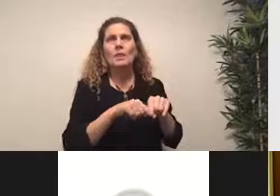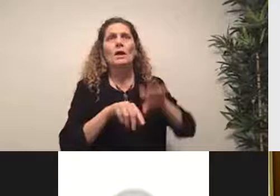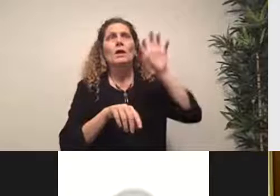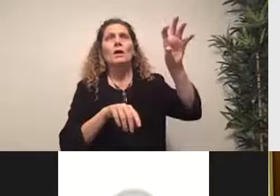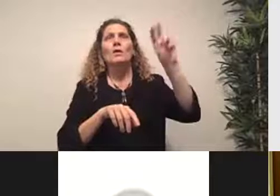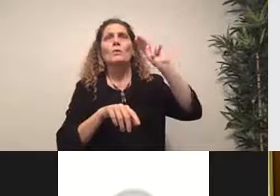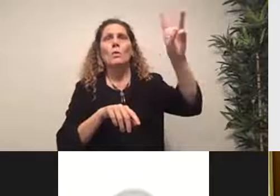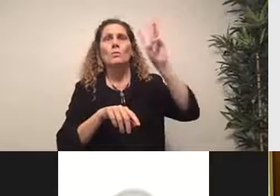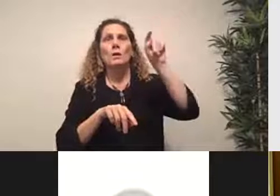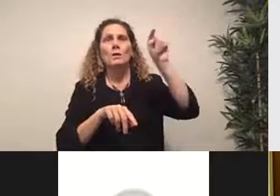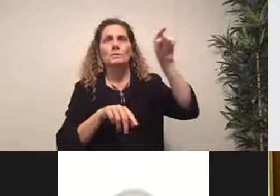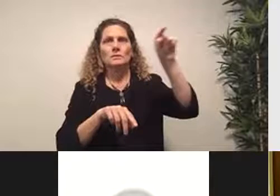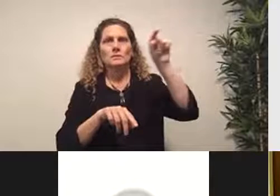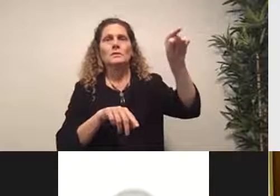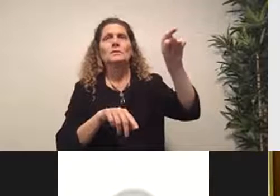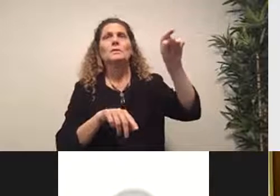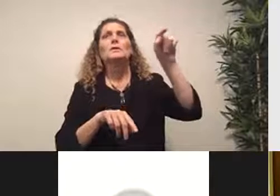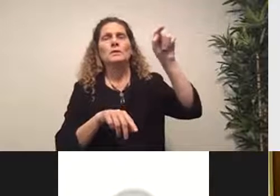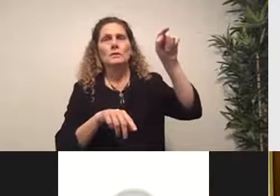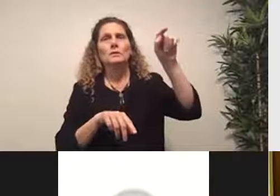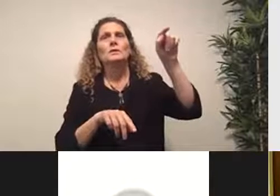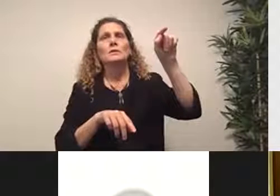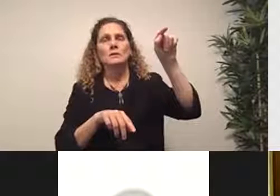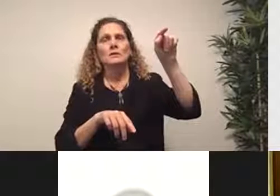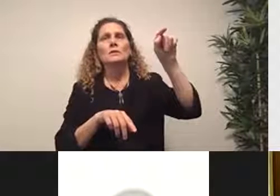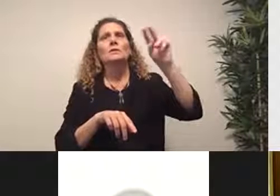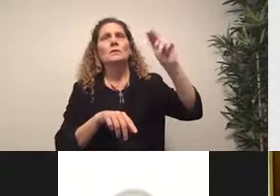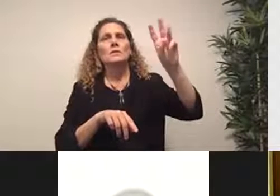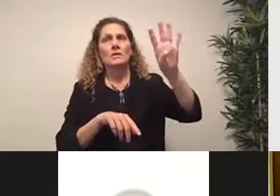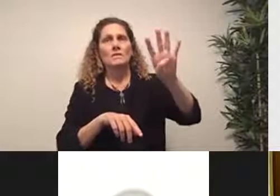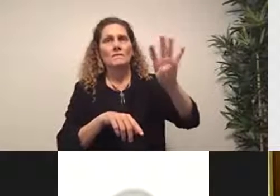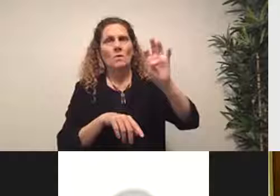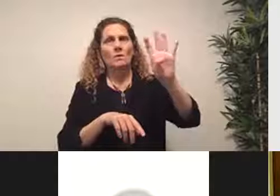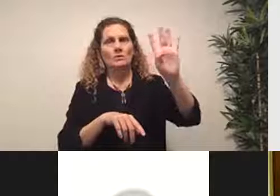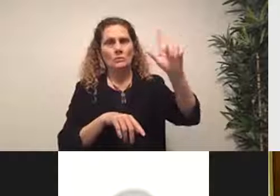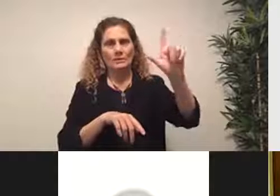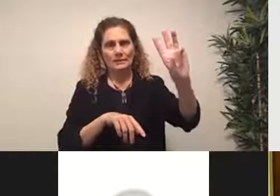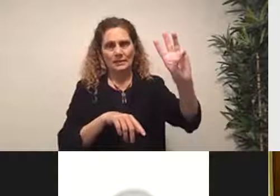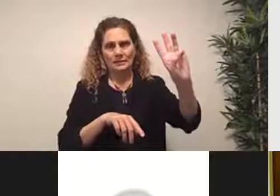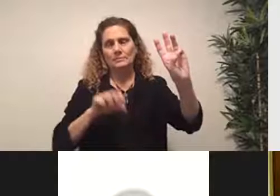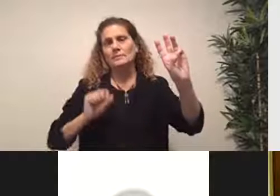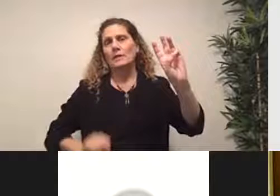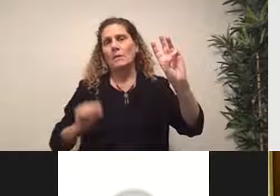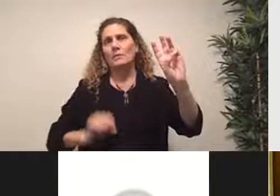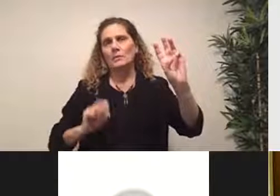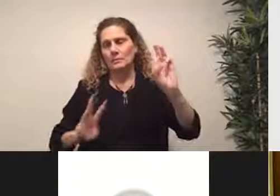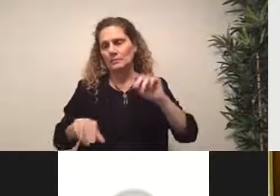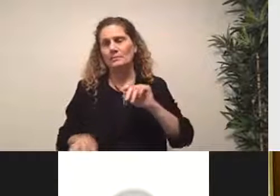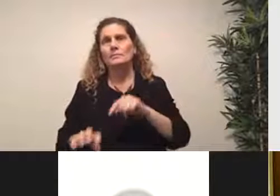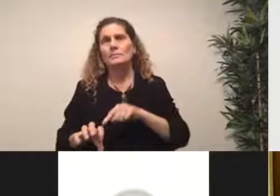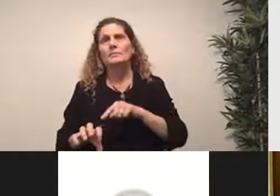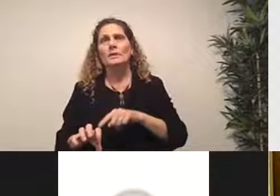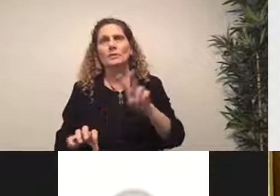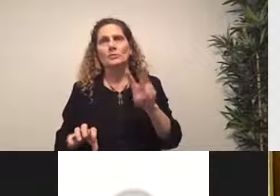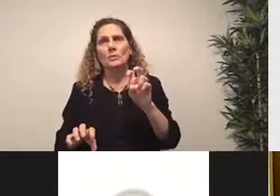testing. We had 426 people tested at the Northwest Health Center, and we had 251 people tested at the Southside